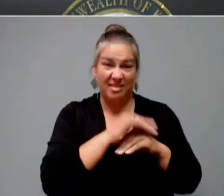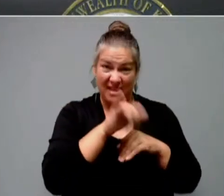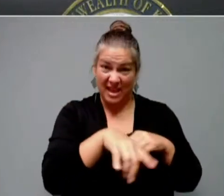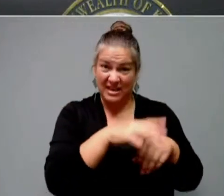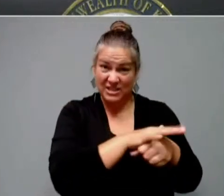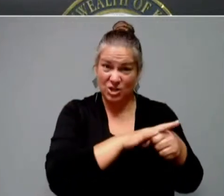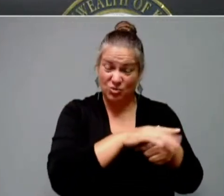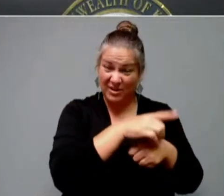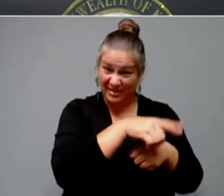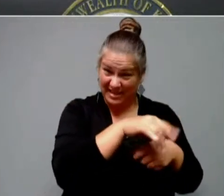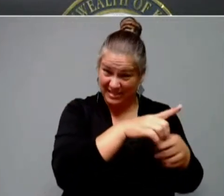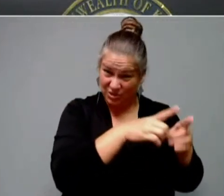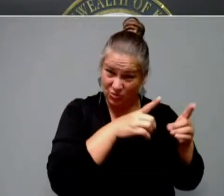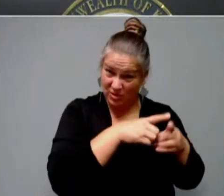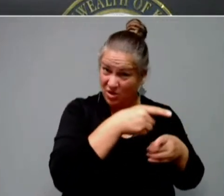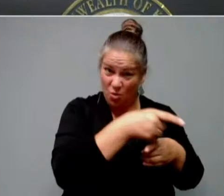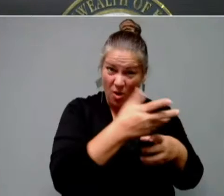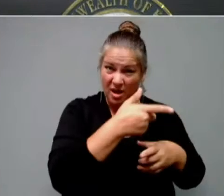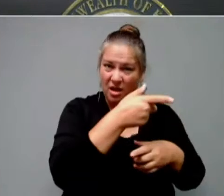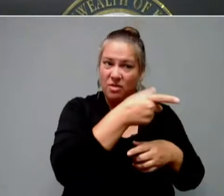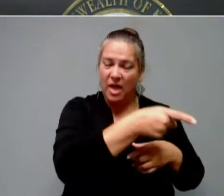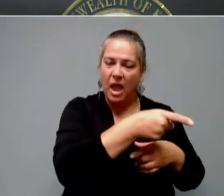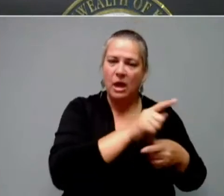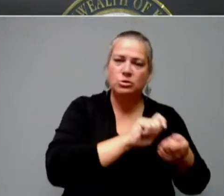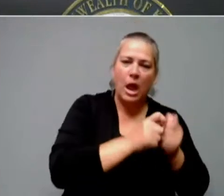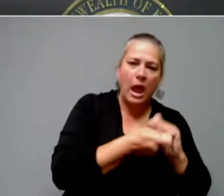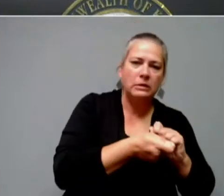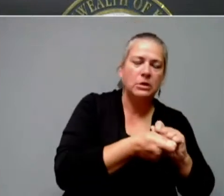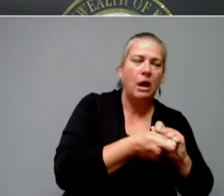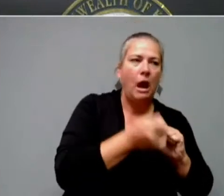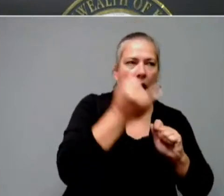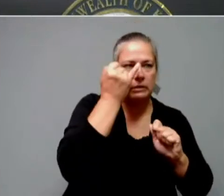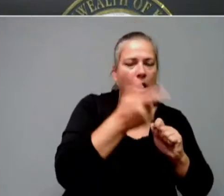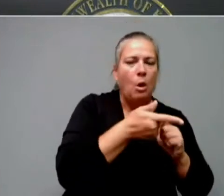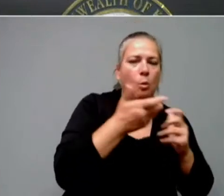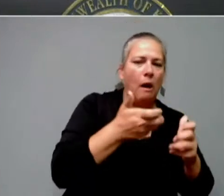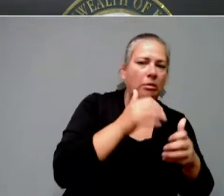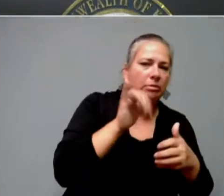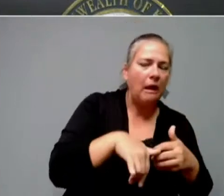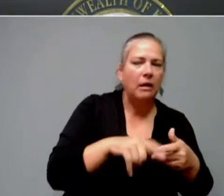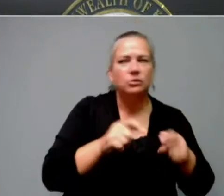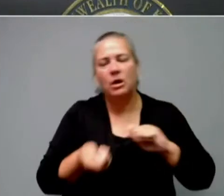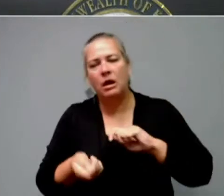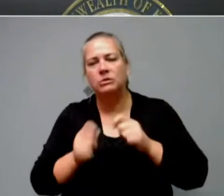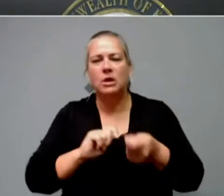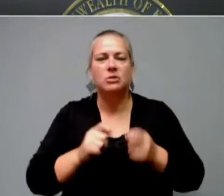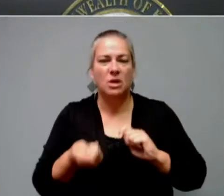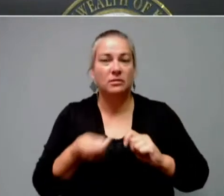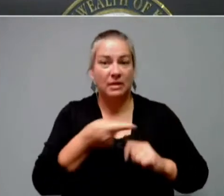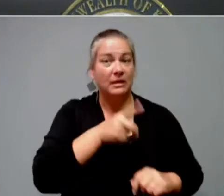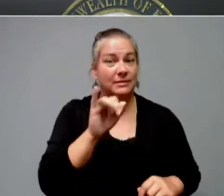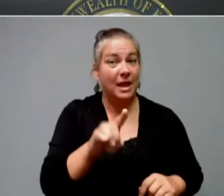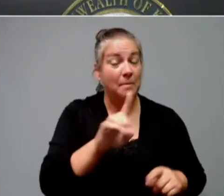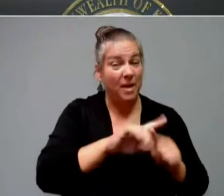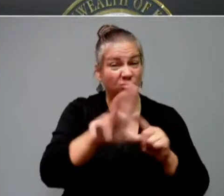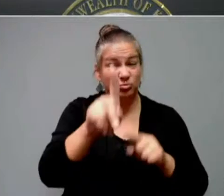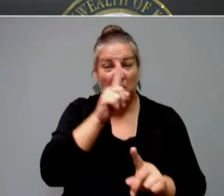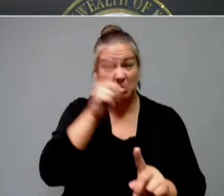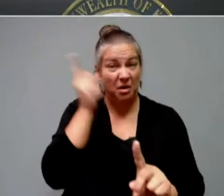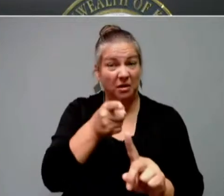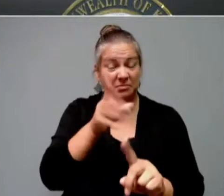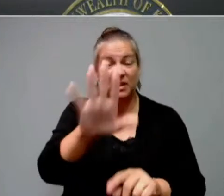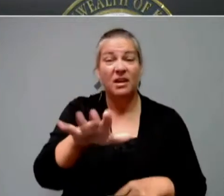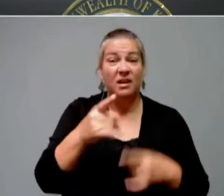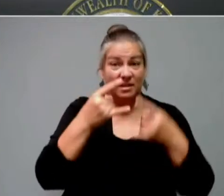their approach over time, but it's clear. It is clear that unvaccinated, unmasked